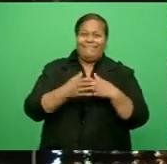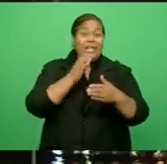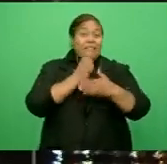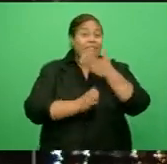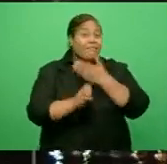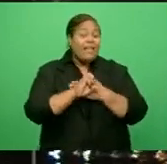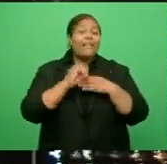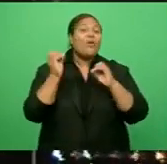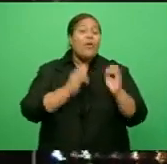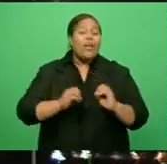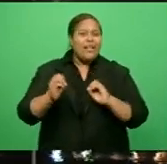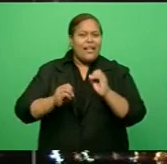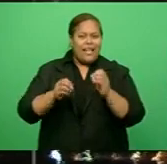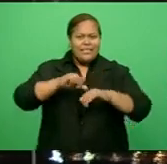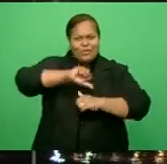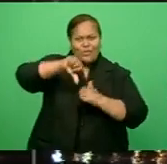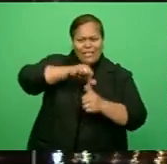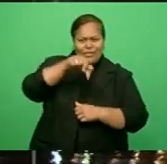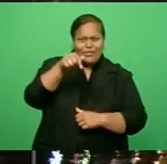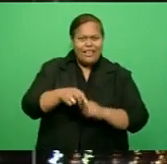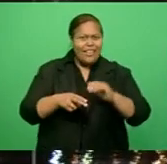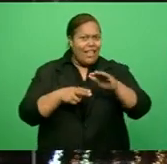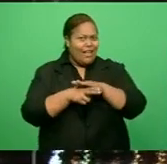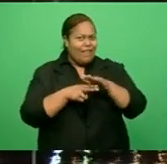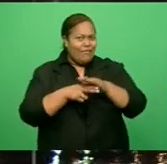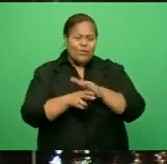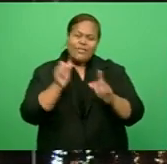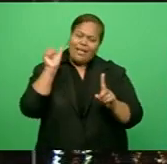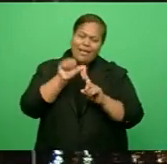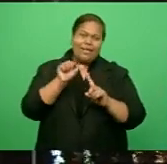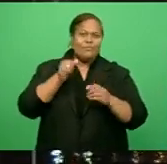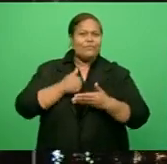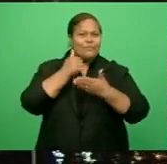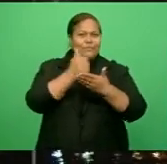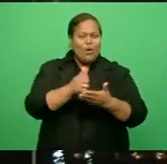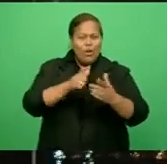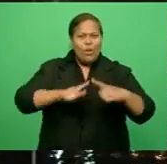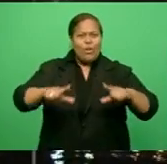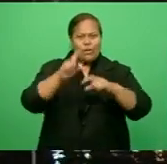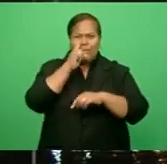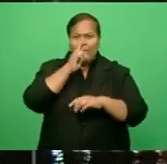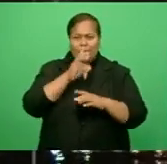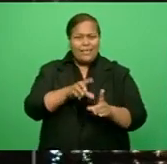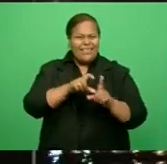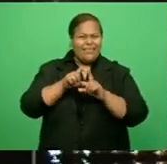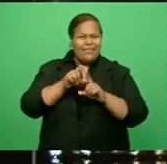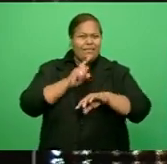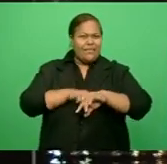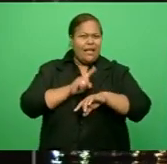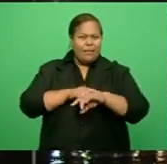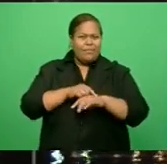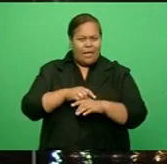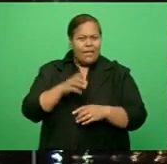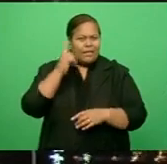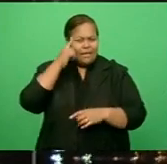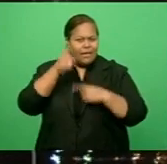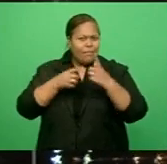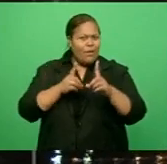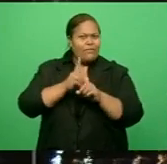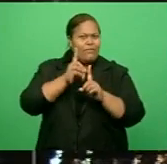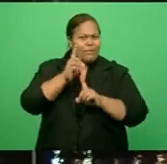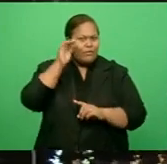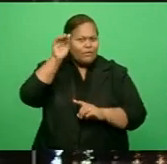Navua Riverside Association, aims to support locals during this difficult time and also consider future development for the